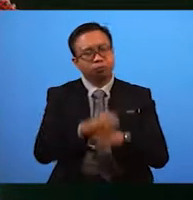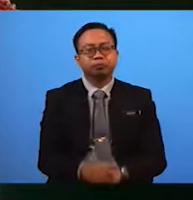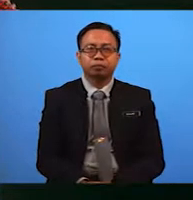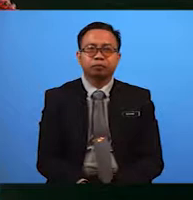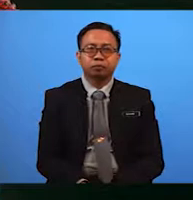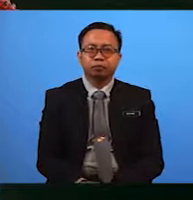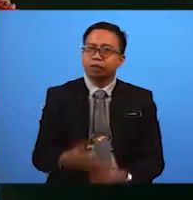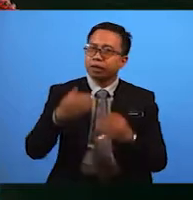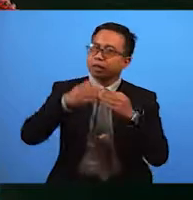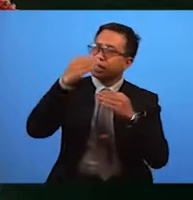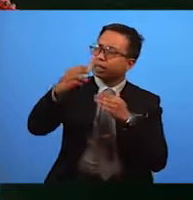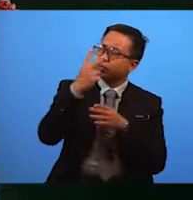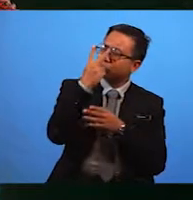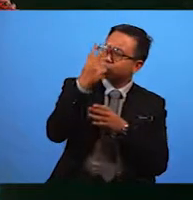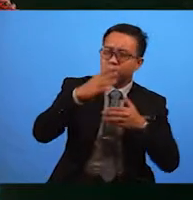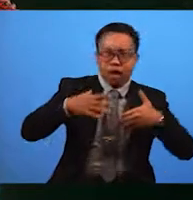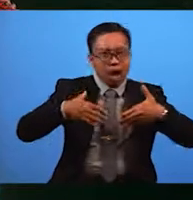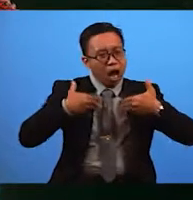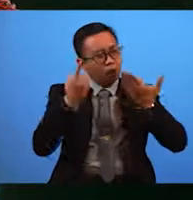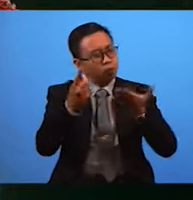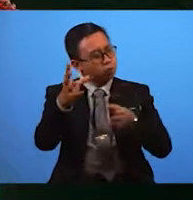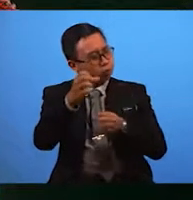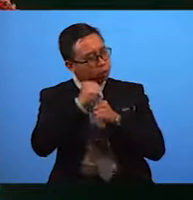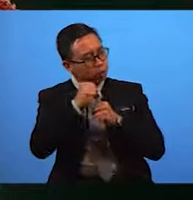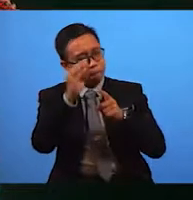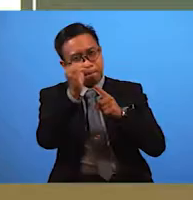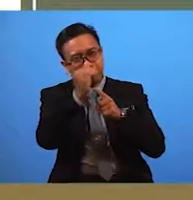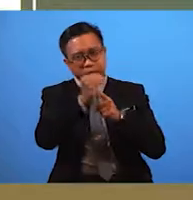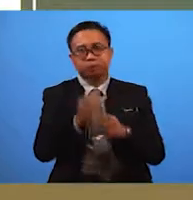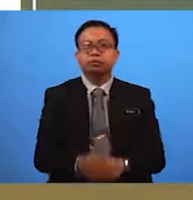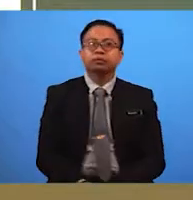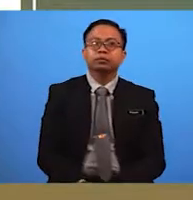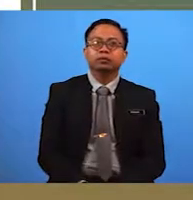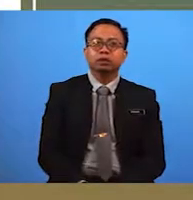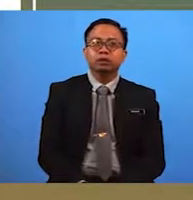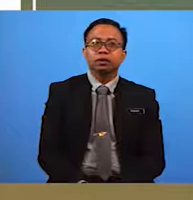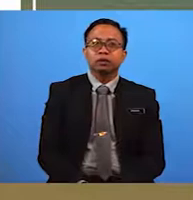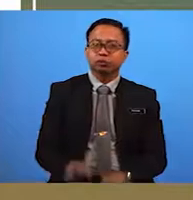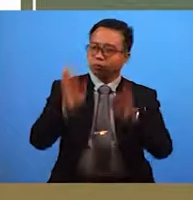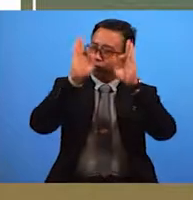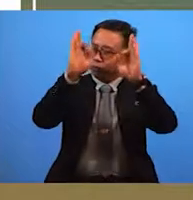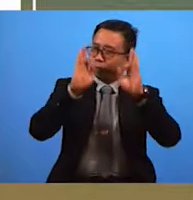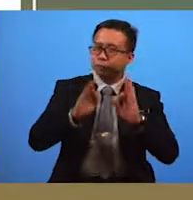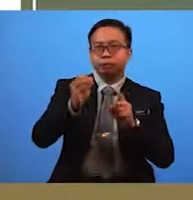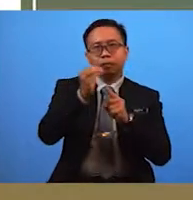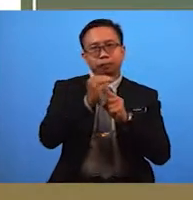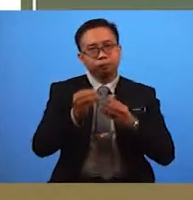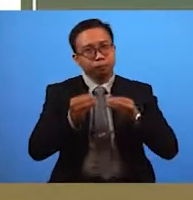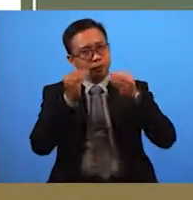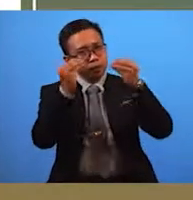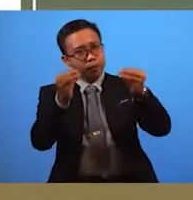Next, let us look at how you will get marks for your write-up. Format marks will be given for